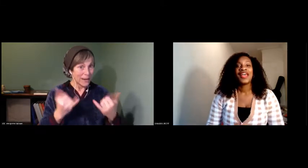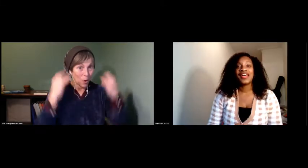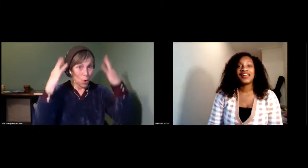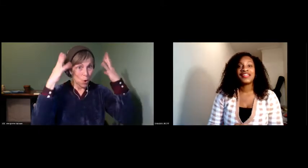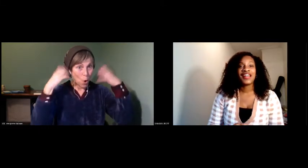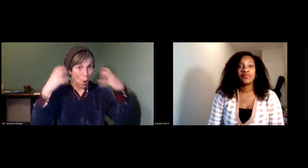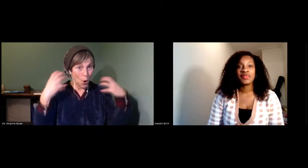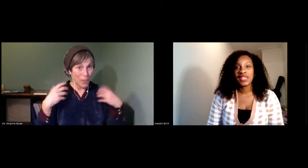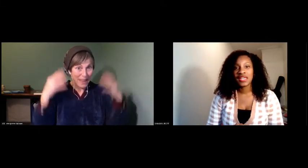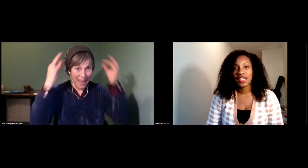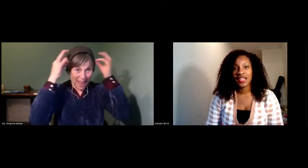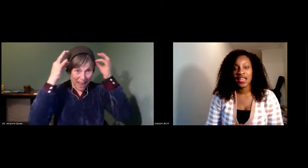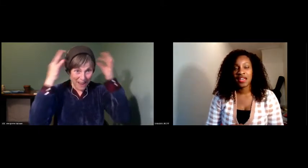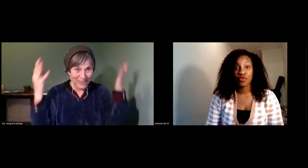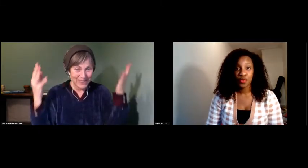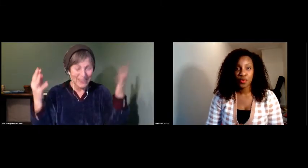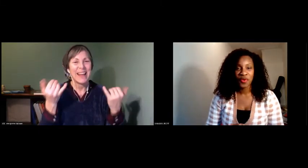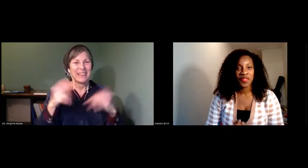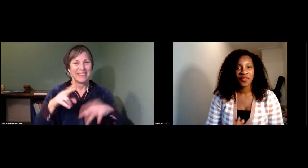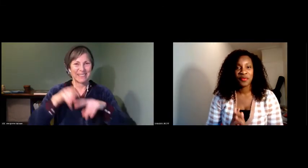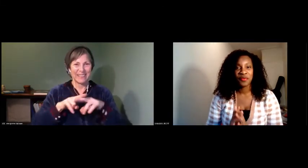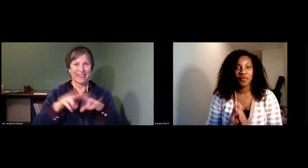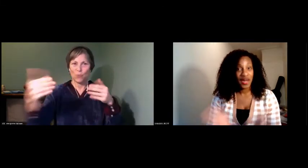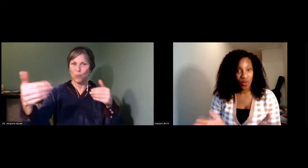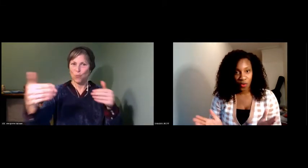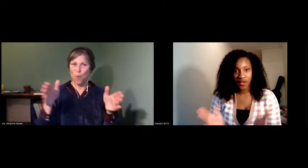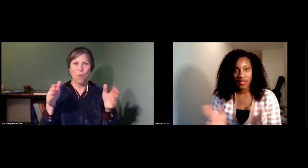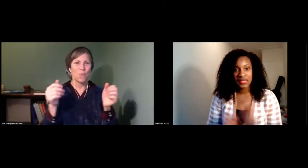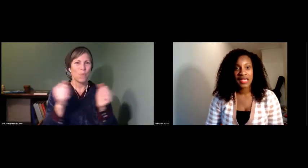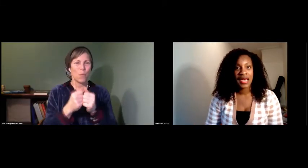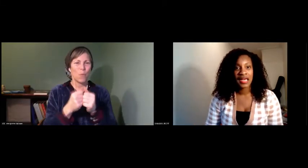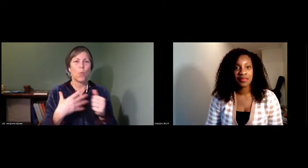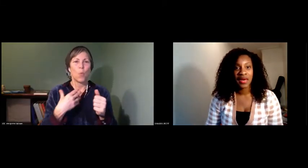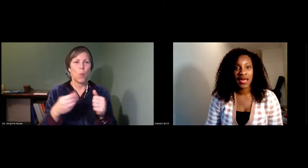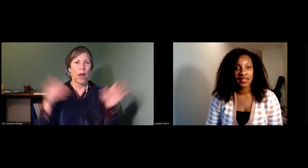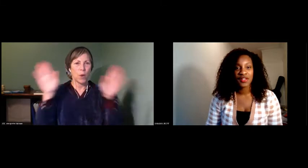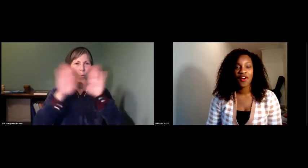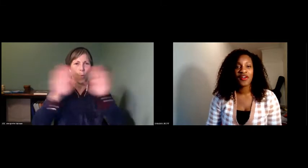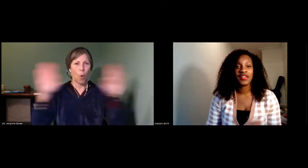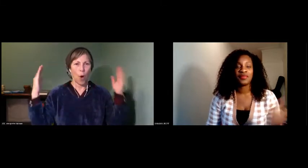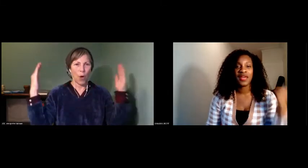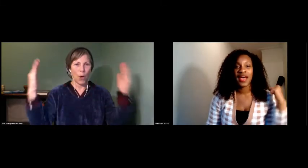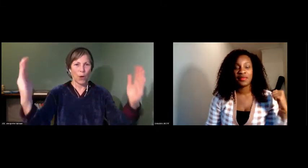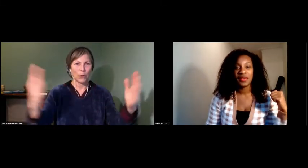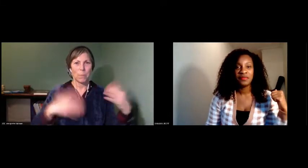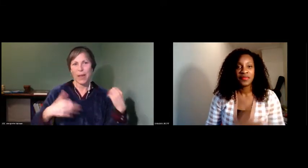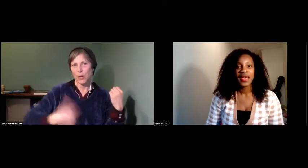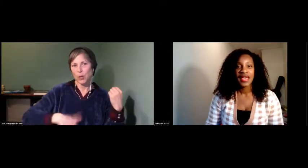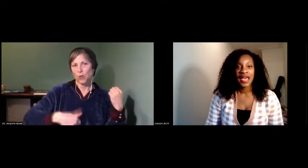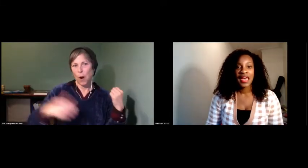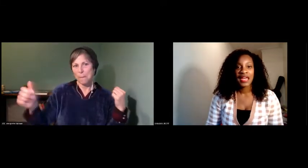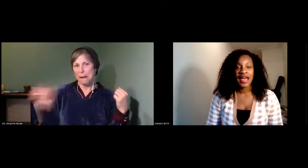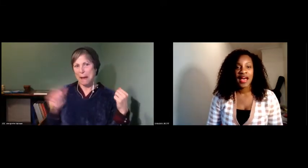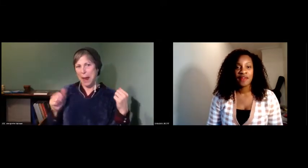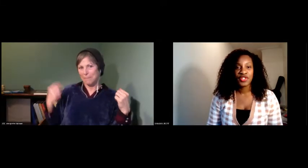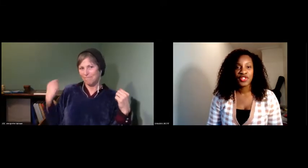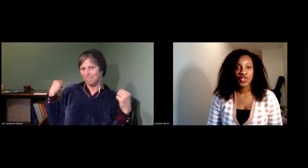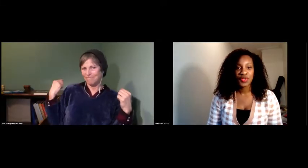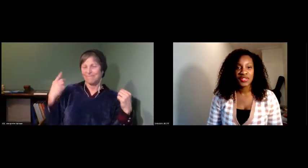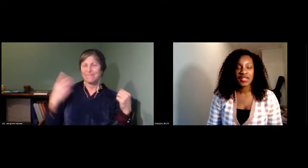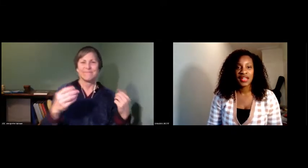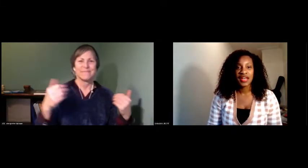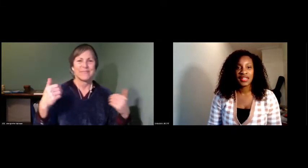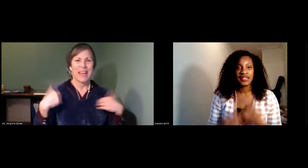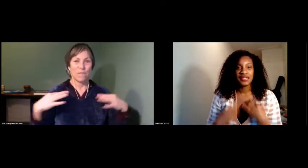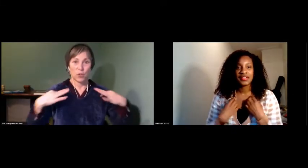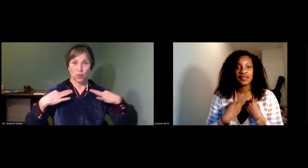and I'm sitting in a room with white walls and my guitar is behind me and I have on a